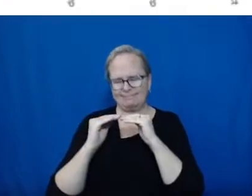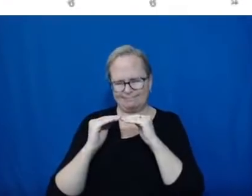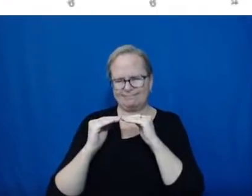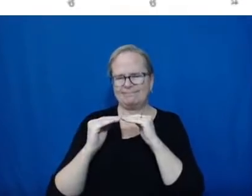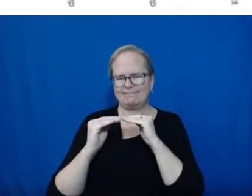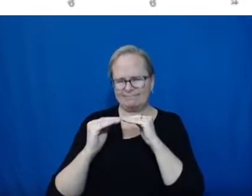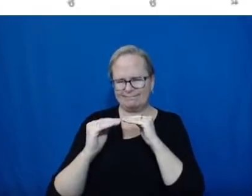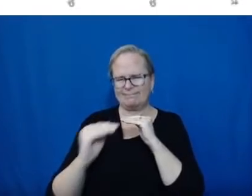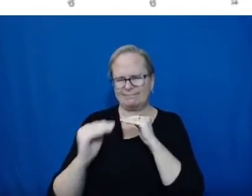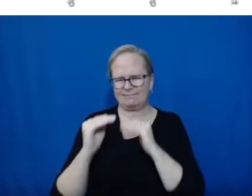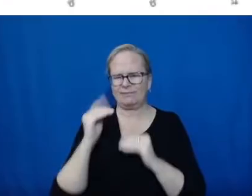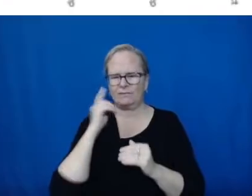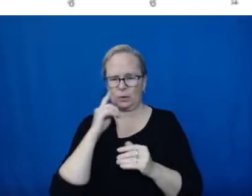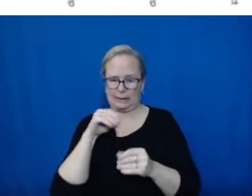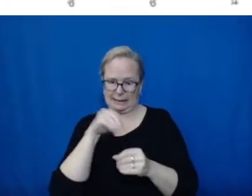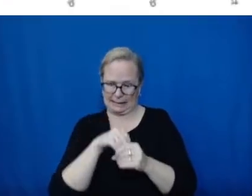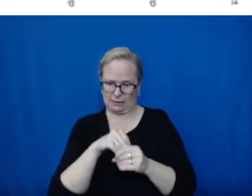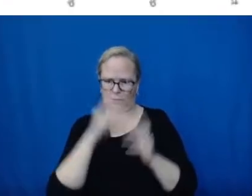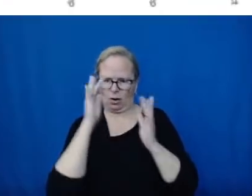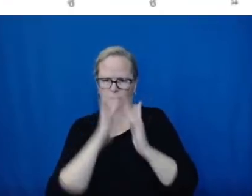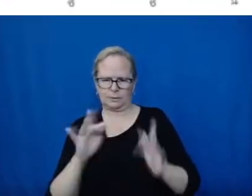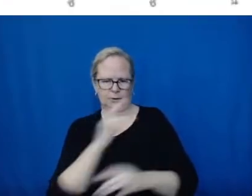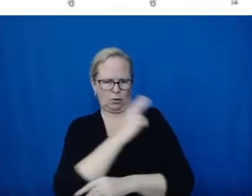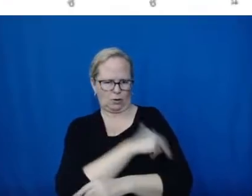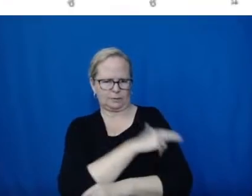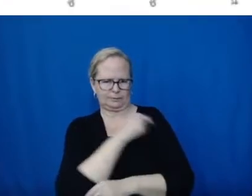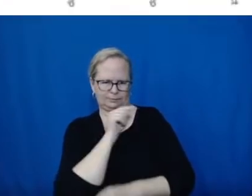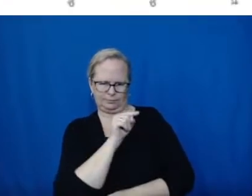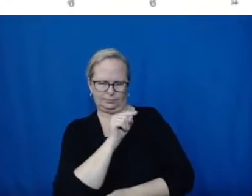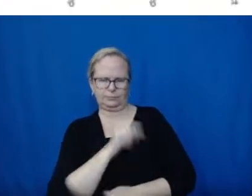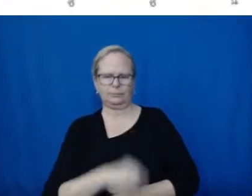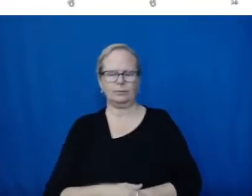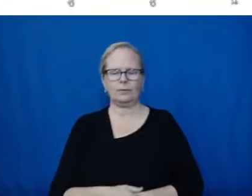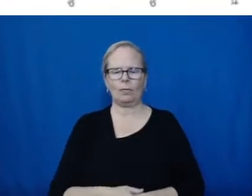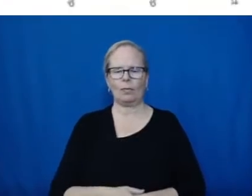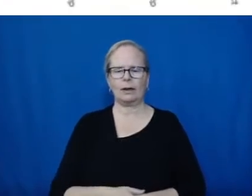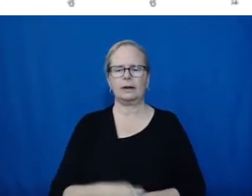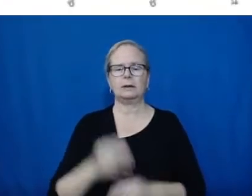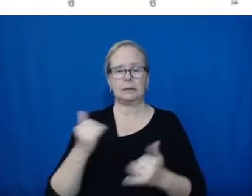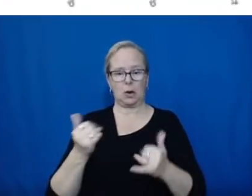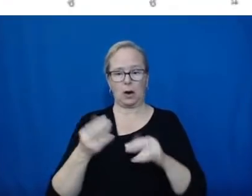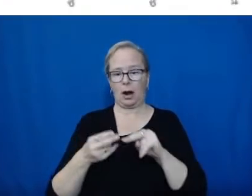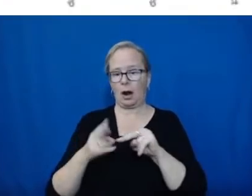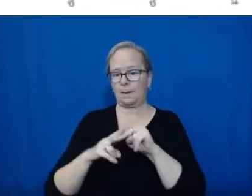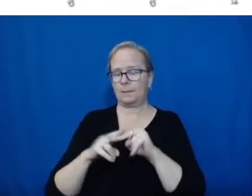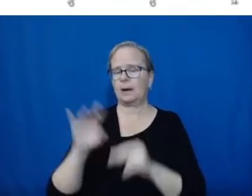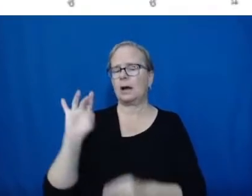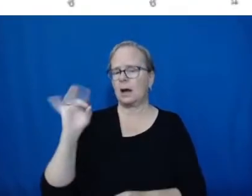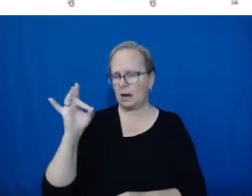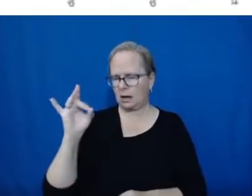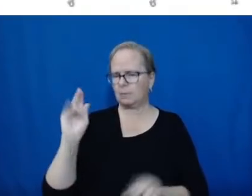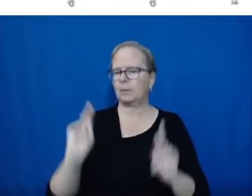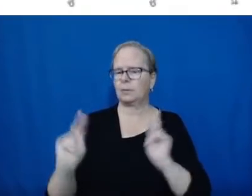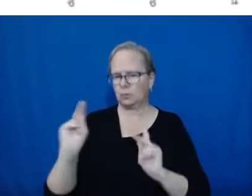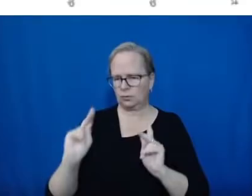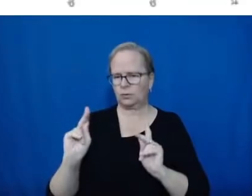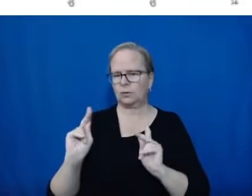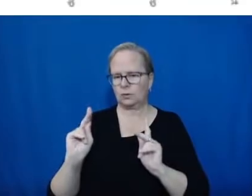far as inpatient hospitalizations go. So that's up 8 patients.